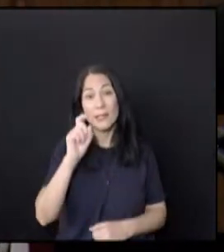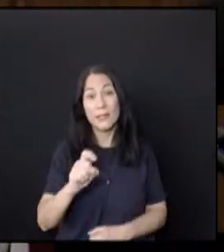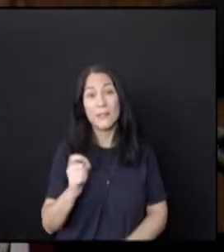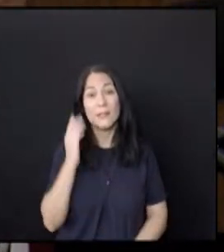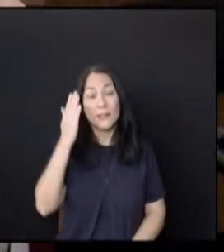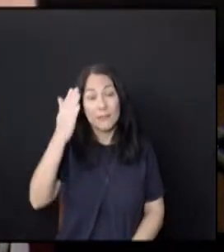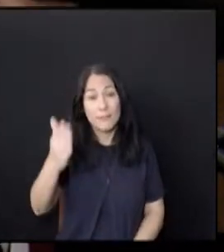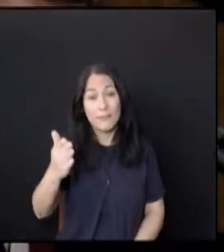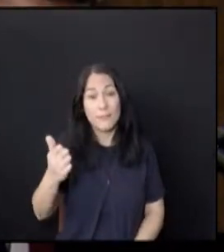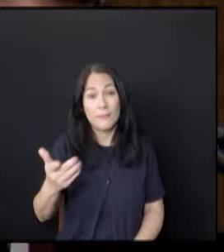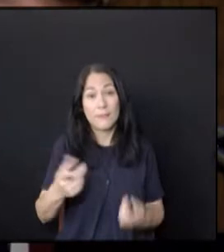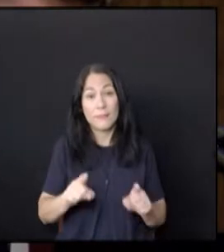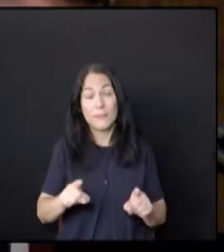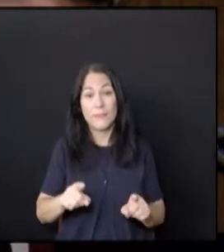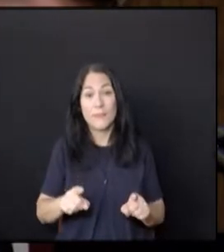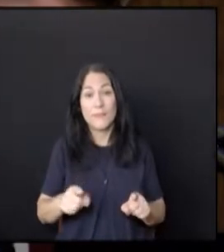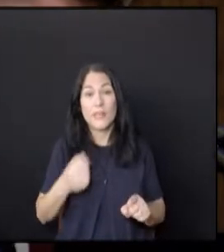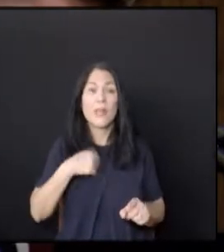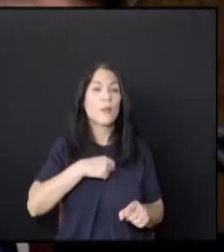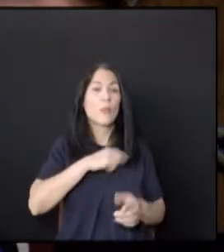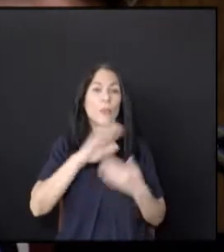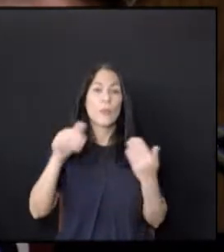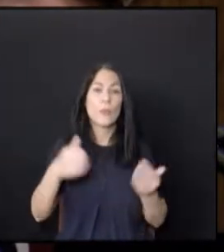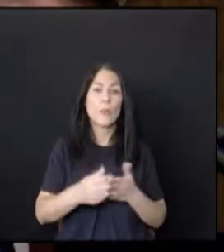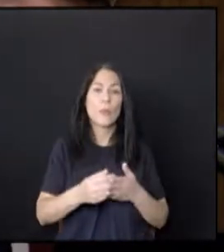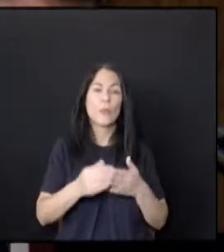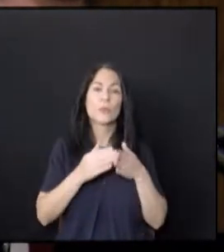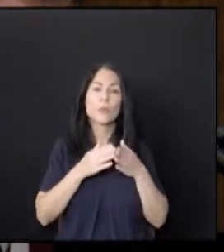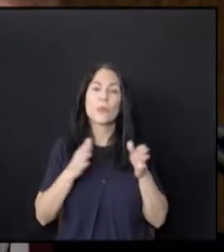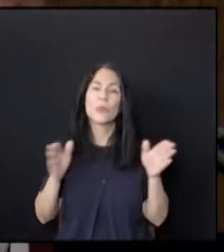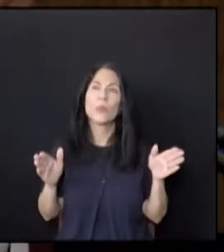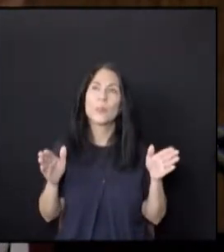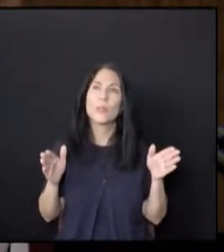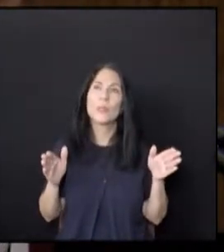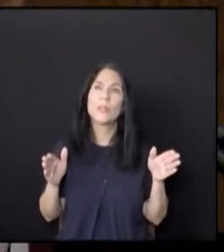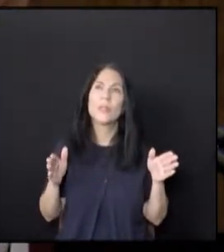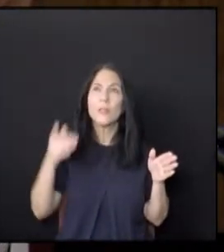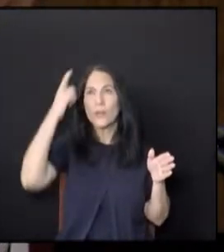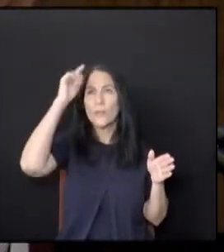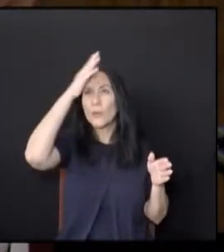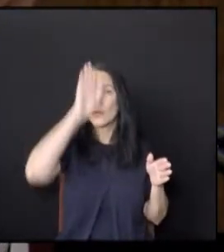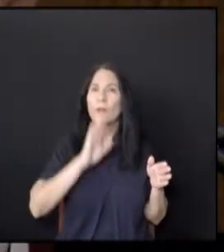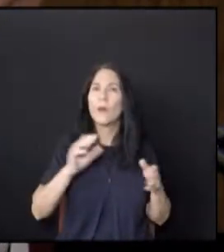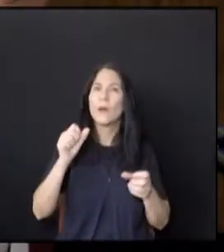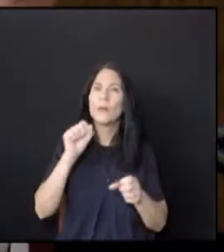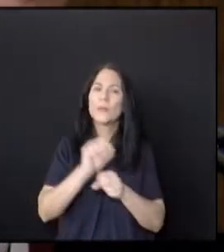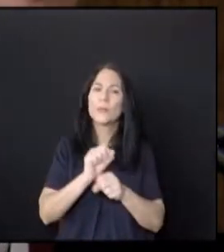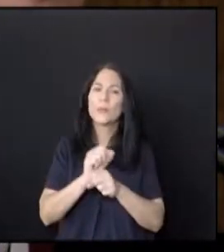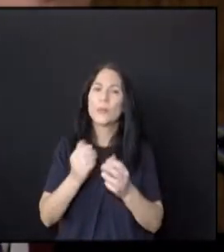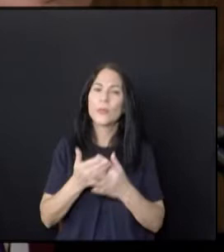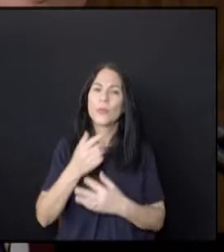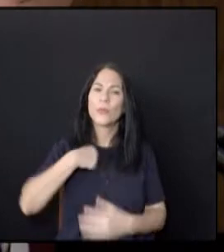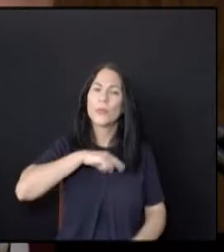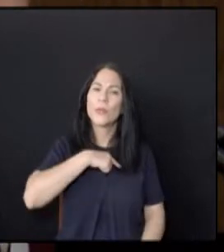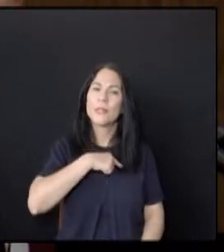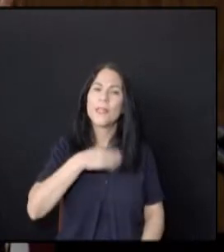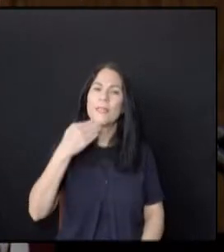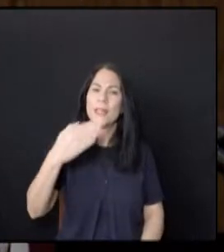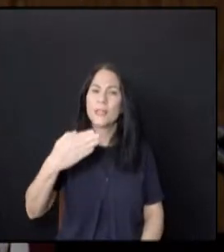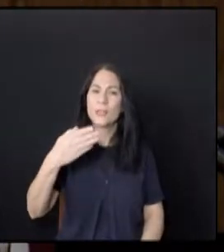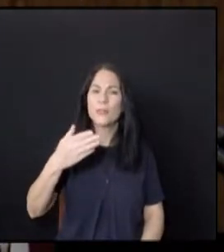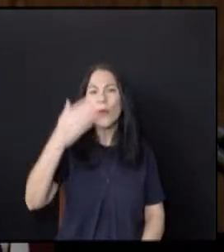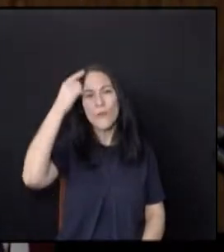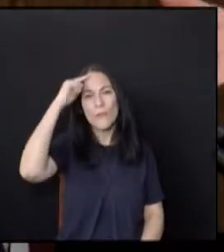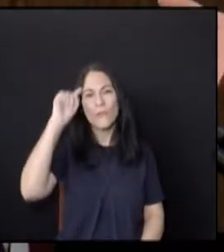all are just open-handed for how God wants to work in his people and work through us. So I just want to thank you for giving. And as we